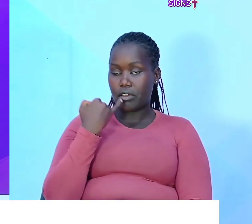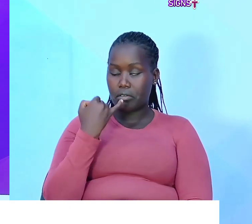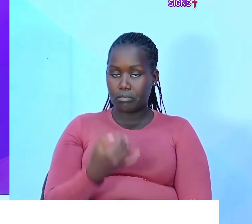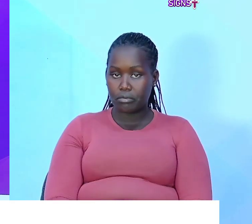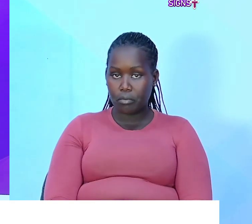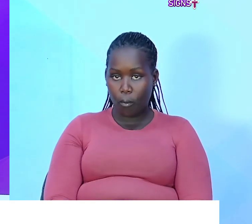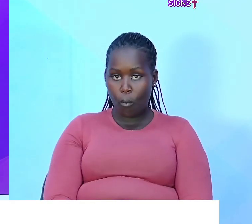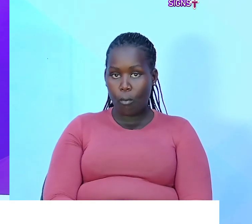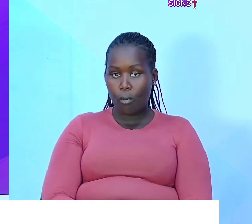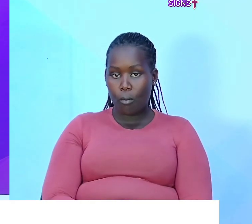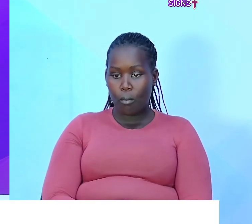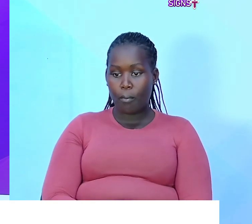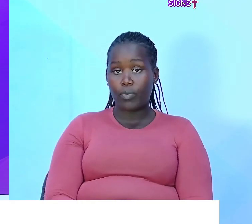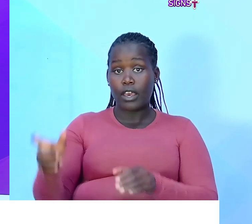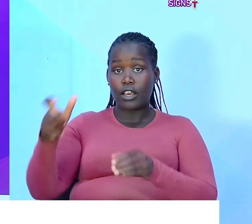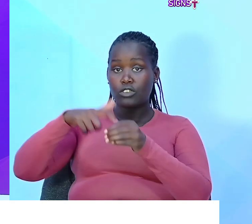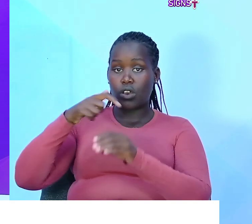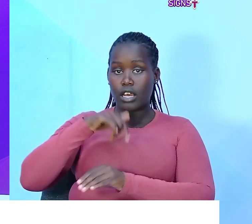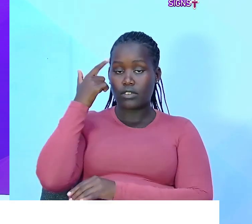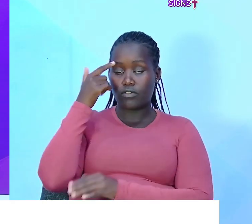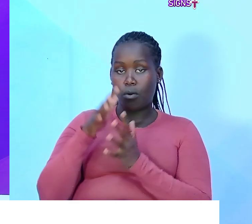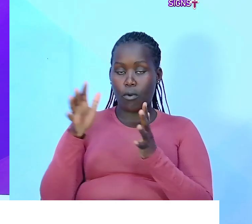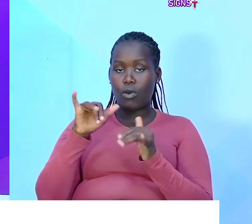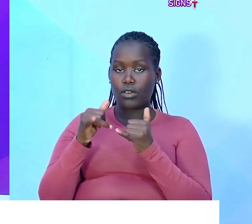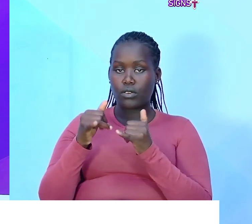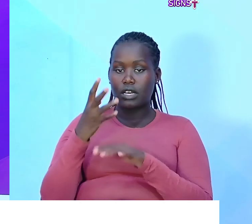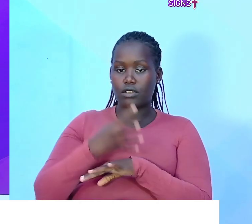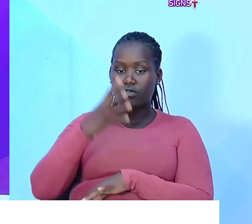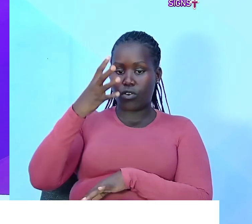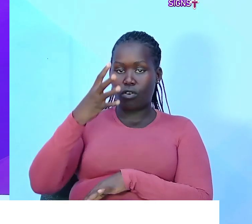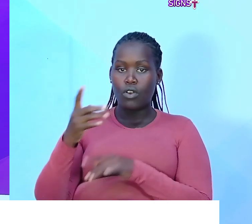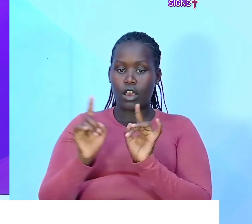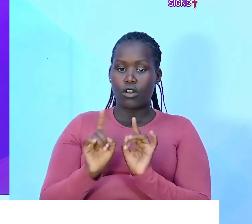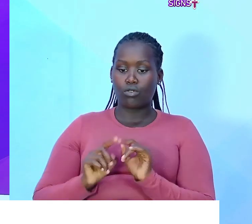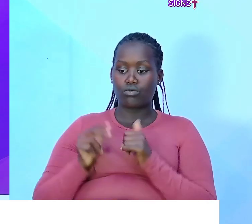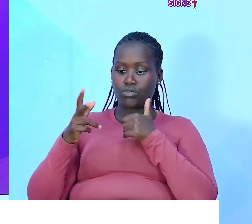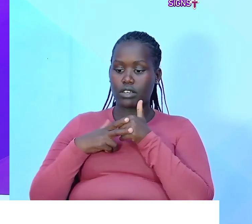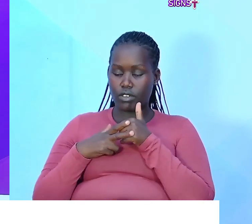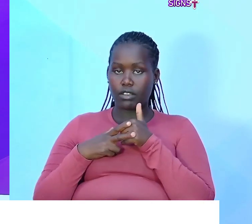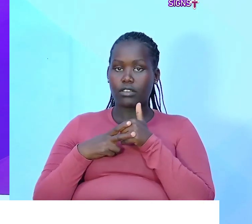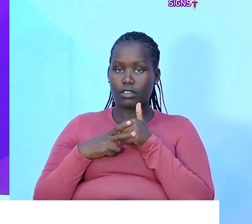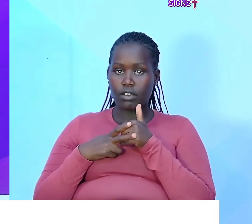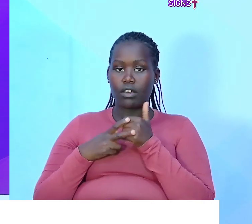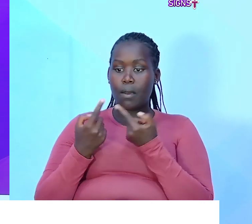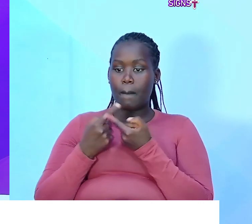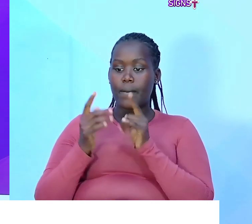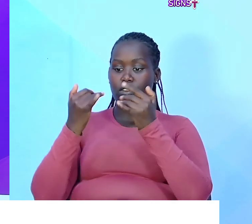Irene Chebiwot. Join us for more news at 4 p.m. and 7 p.m. But for